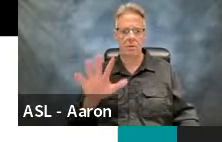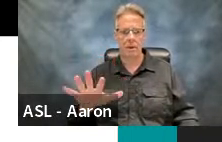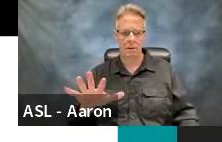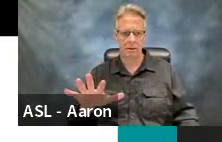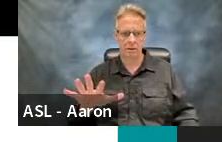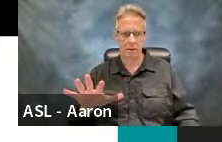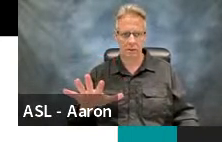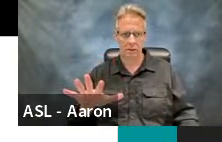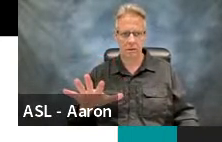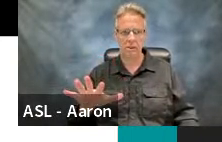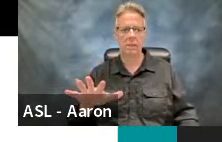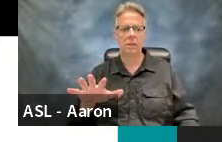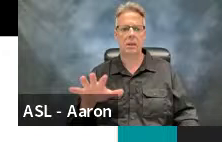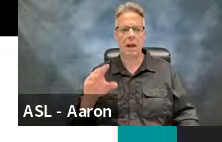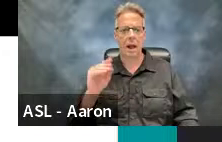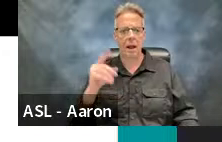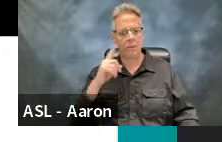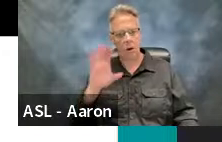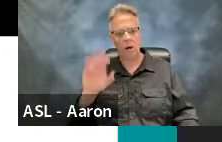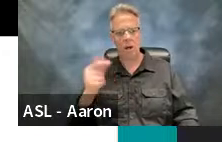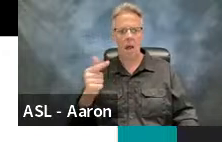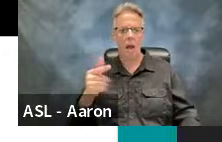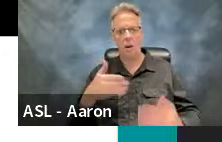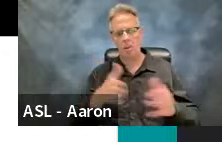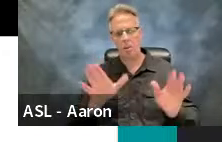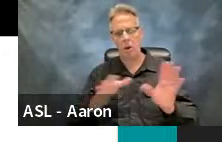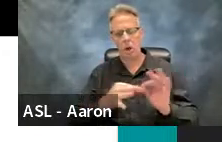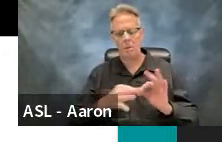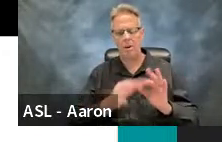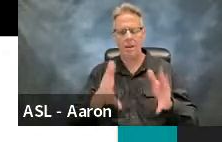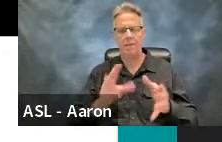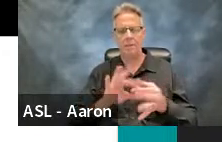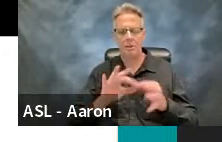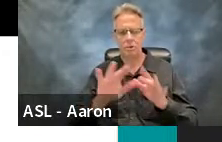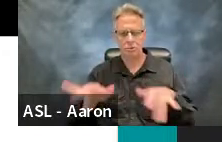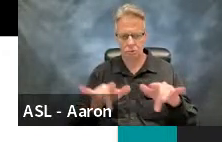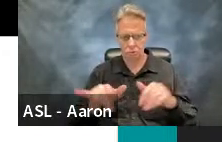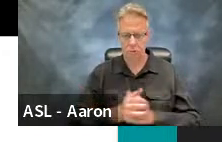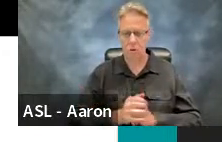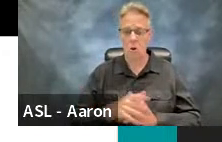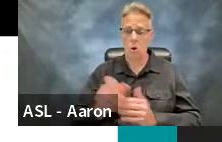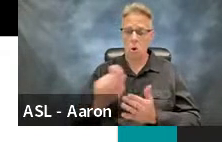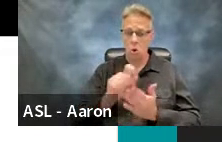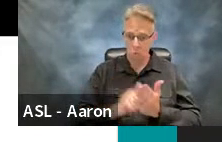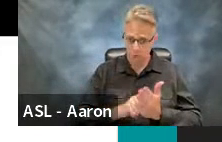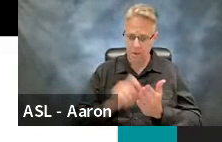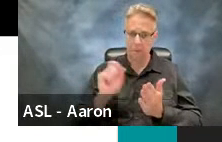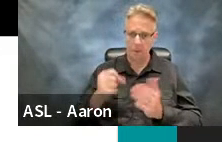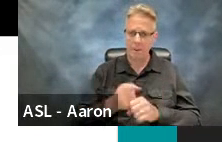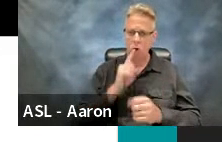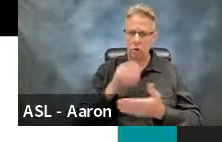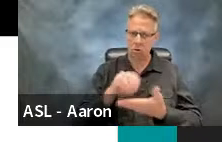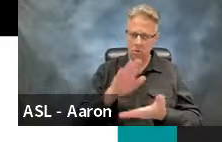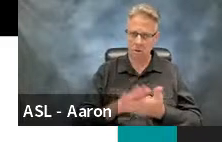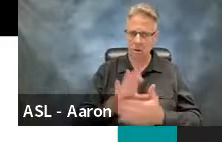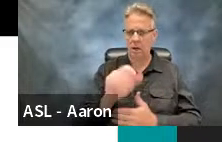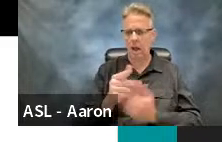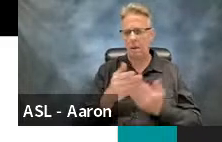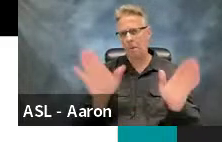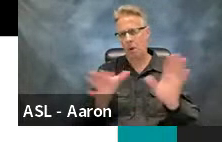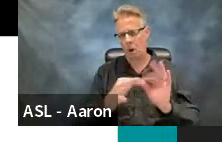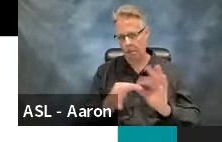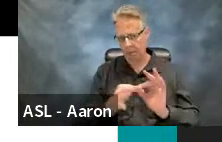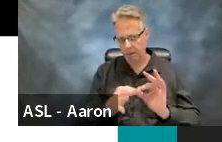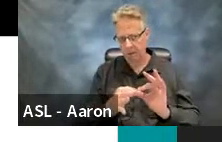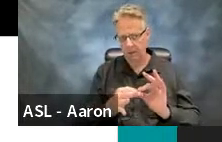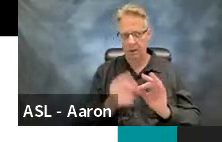1-888-503-6735 and state CAG Public Comment in your message. Written comments need to explicitly say CAG Public Comment in the subject line